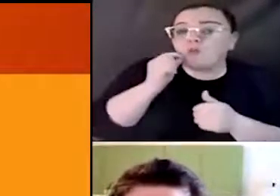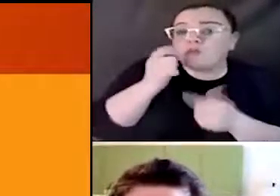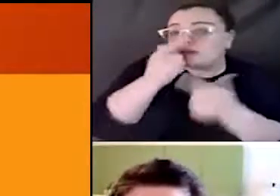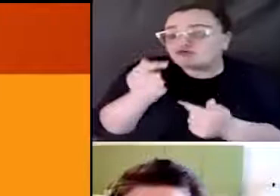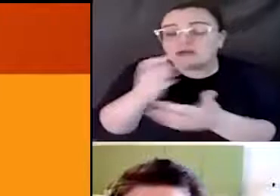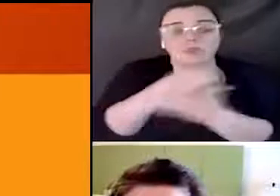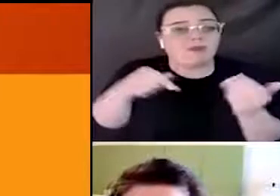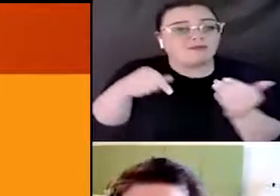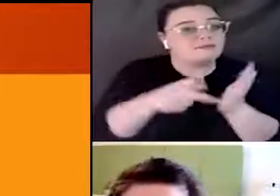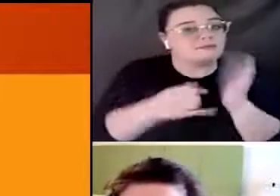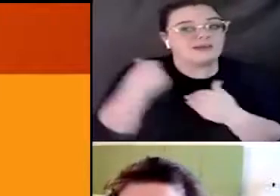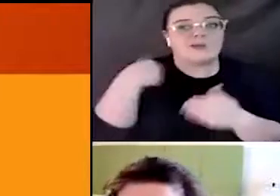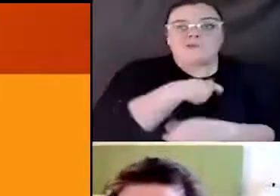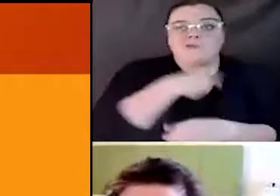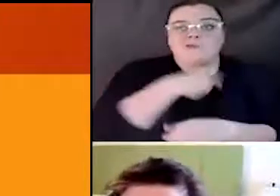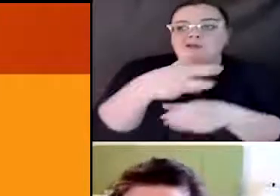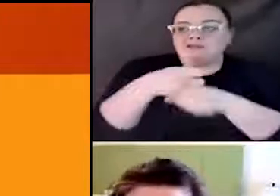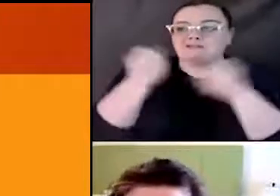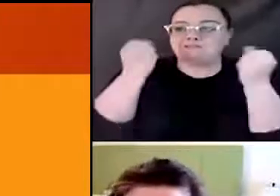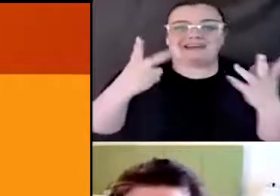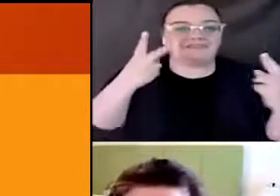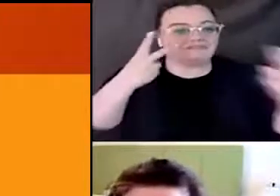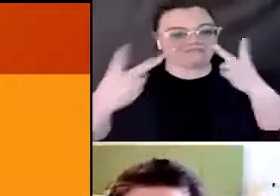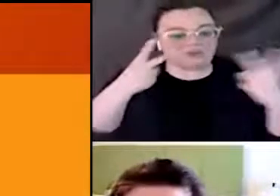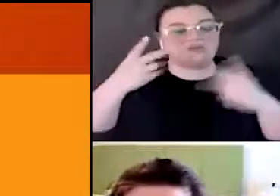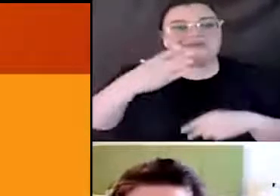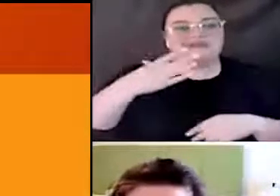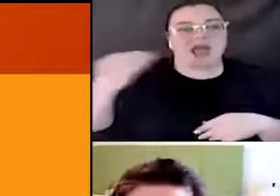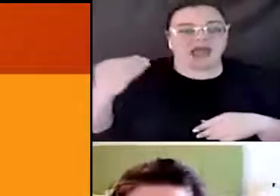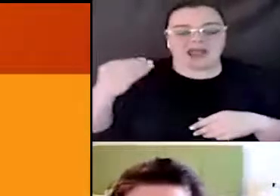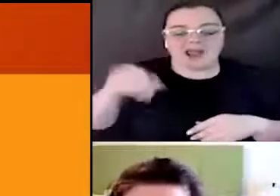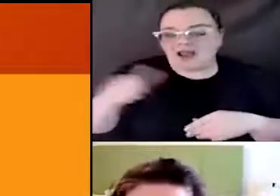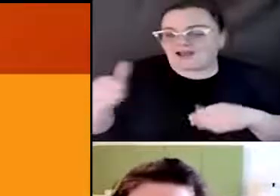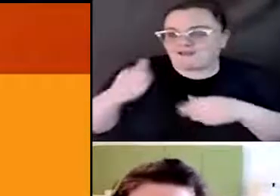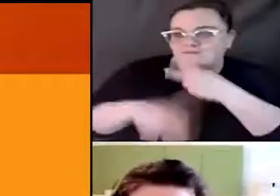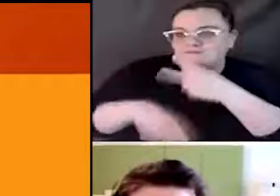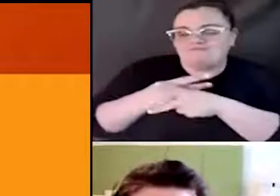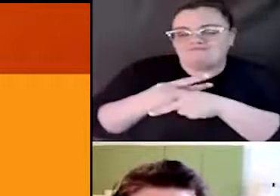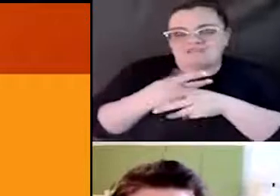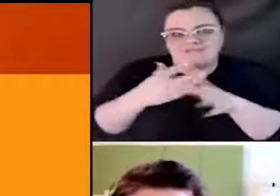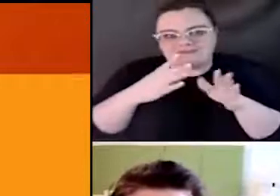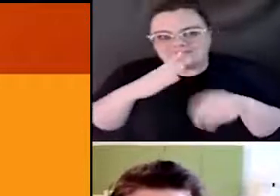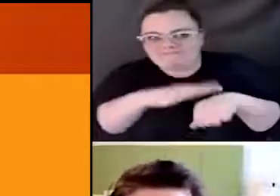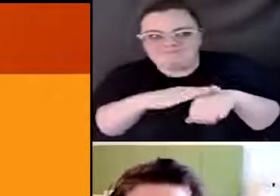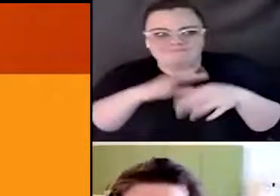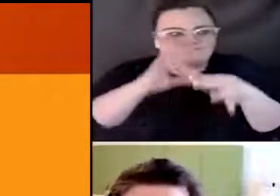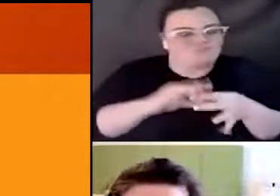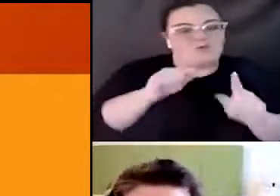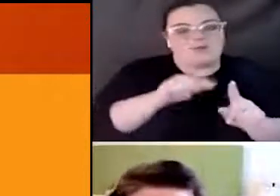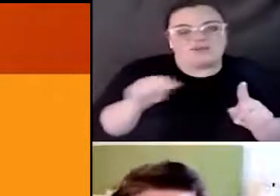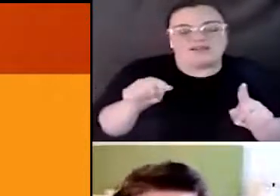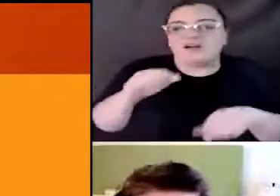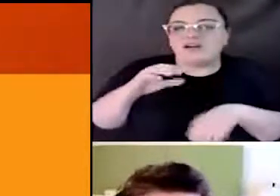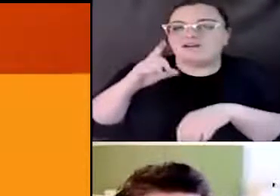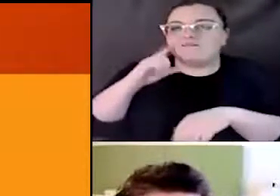we received as many views and as many other type of indications that people saw and responded to these ads on English